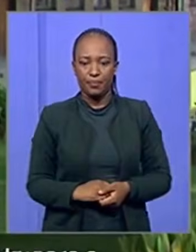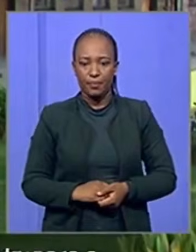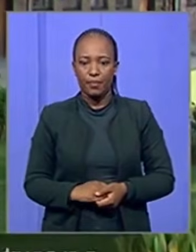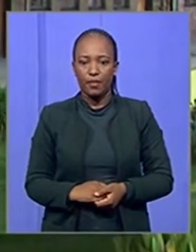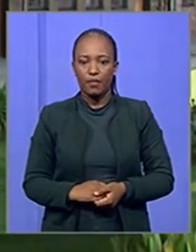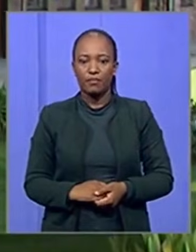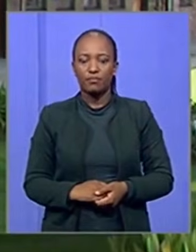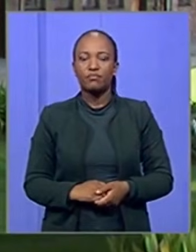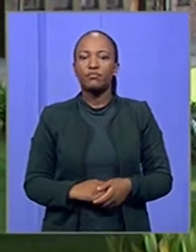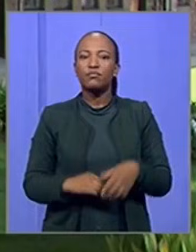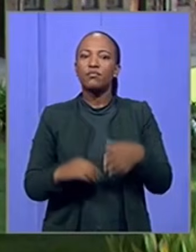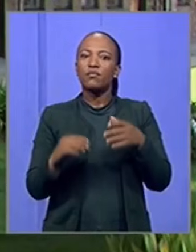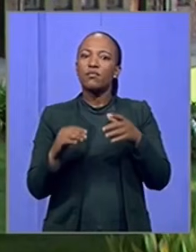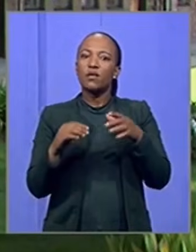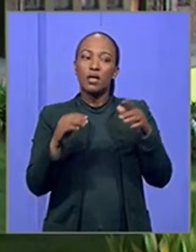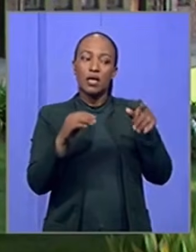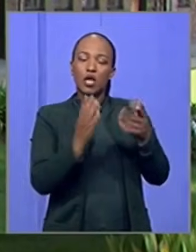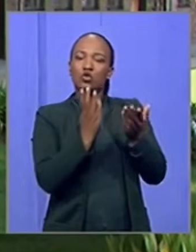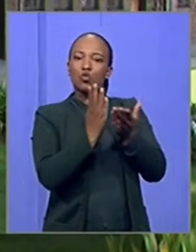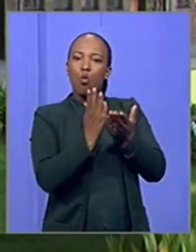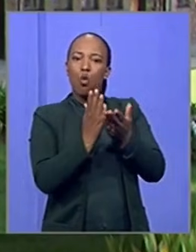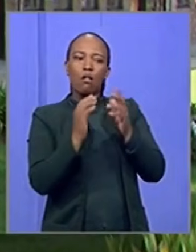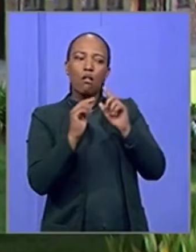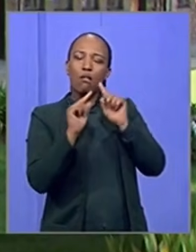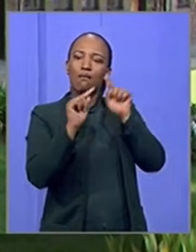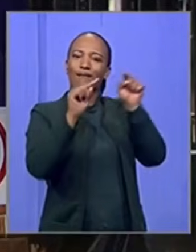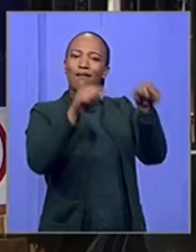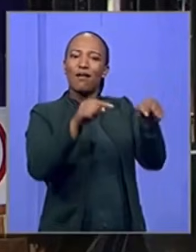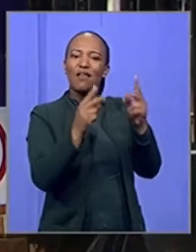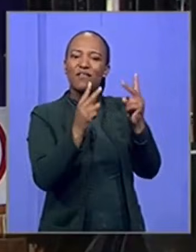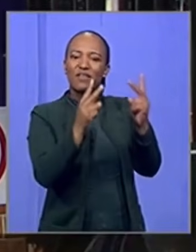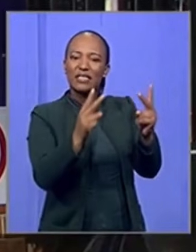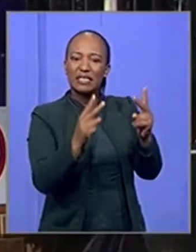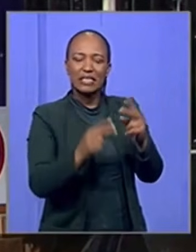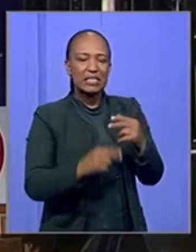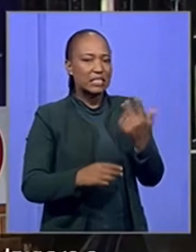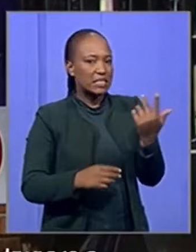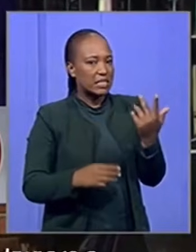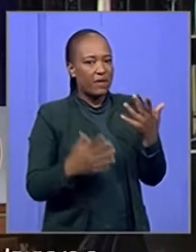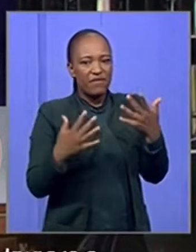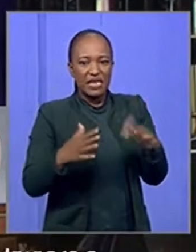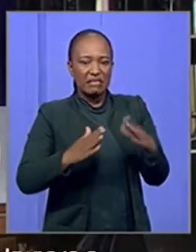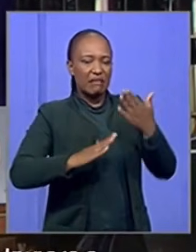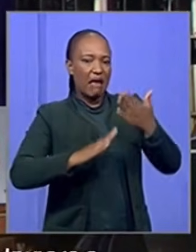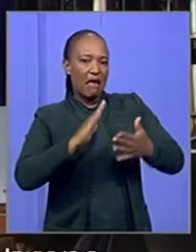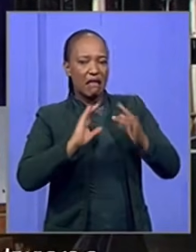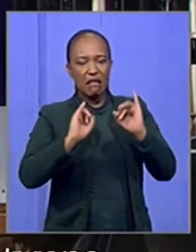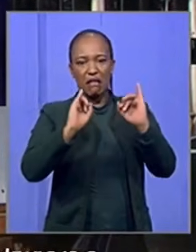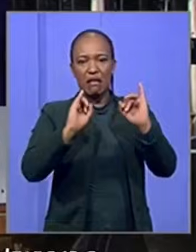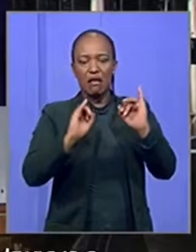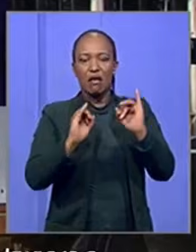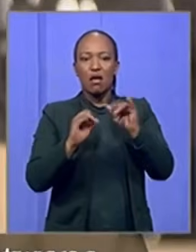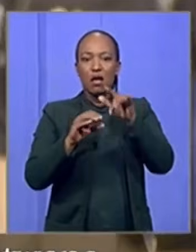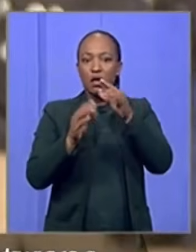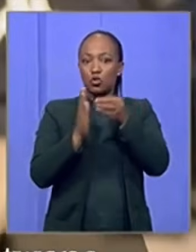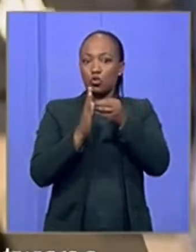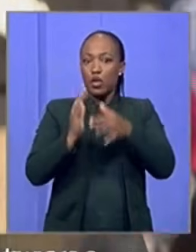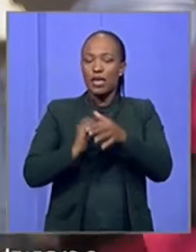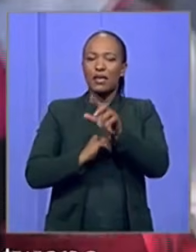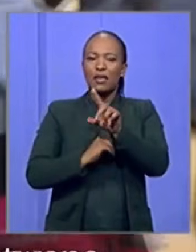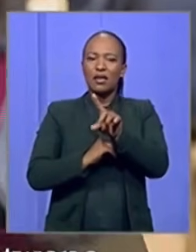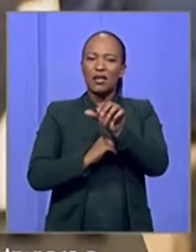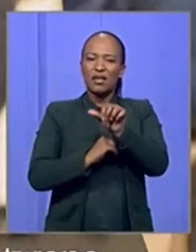Leeto la sekolo le ile la fetoha tlokotsi ka ho panya ha leihlo sena se tla ka mora hore barutwana ba sekolo sa Davidton ba babedi ba gangwe ke